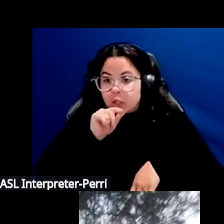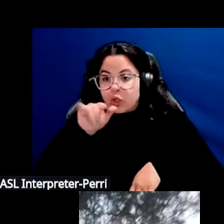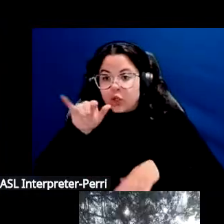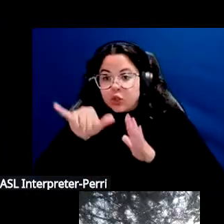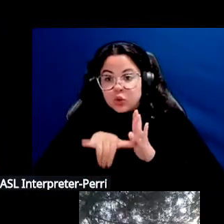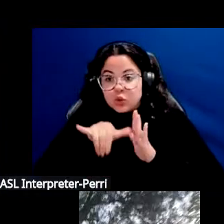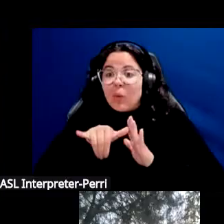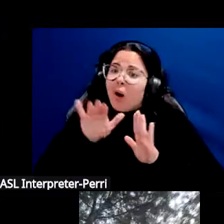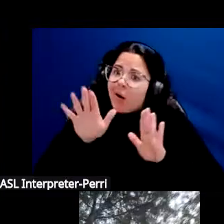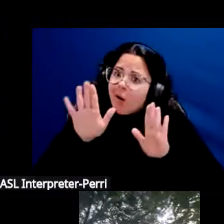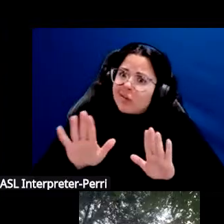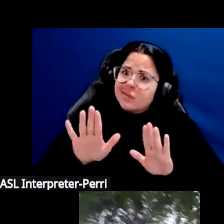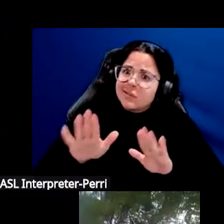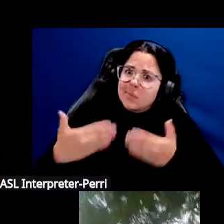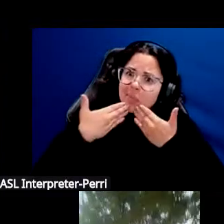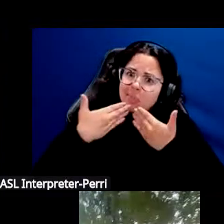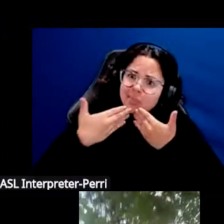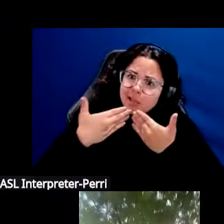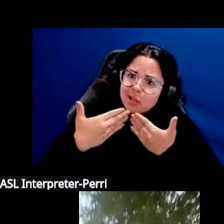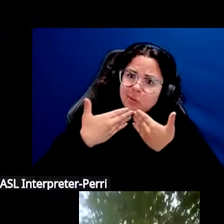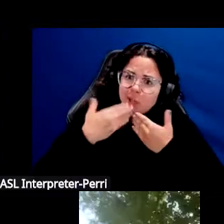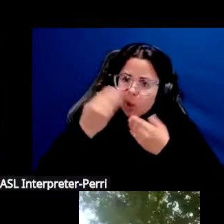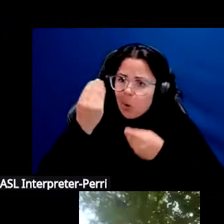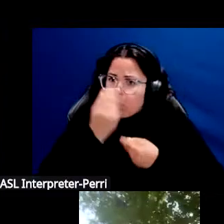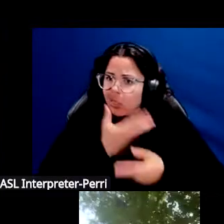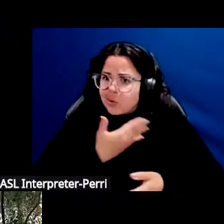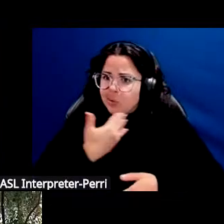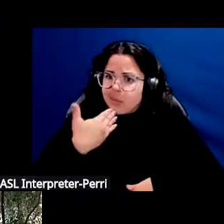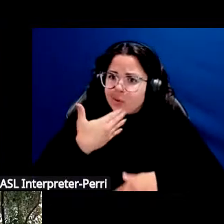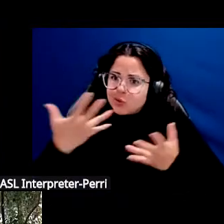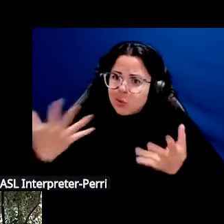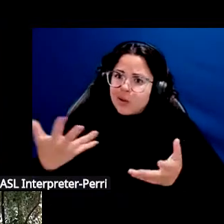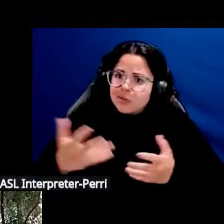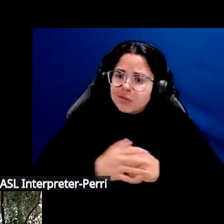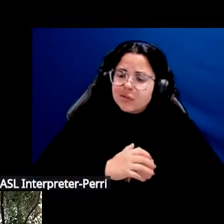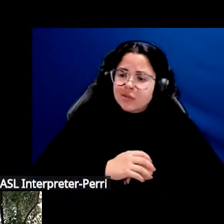Oh, bet. Thank you. I'll let folks know. Thank you so much. You're welcome.